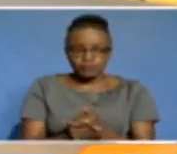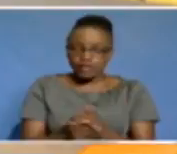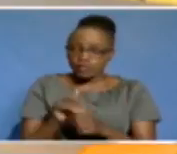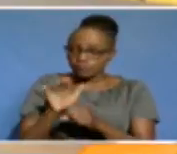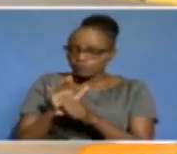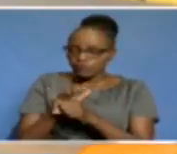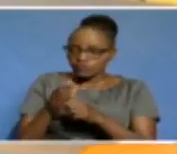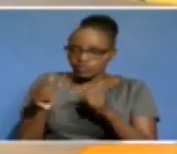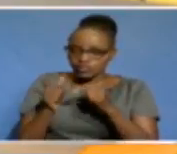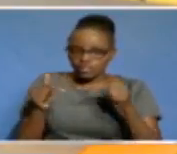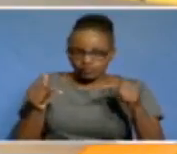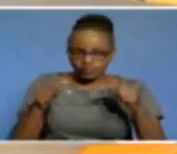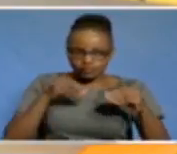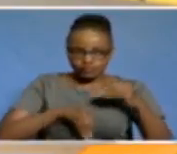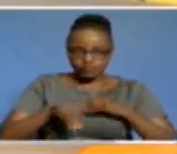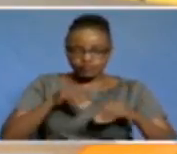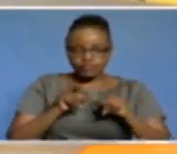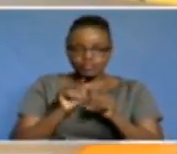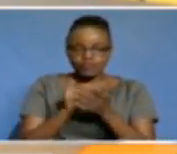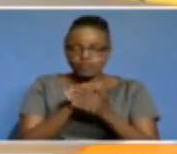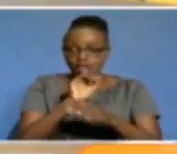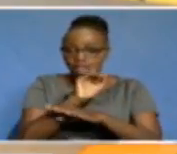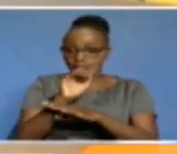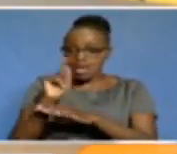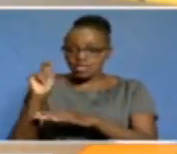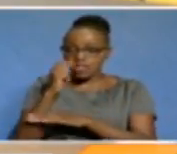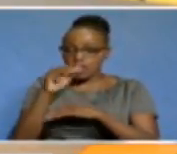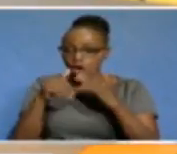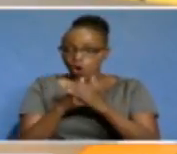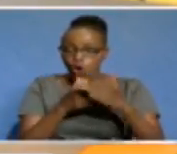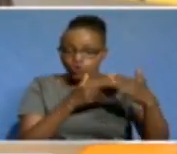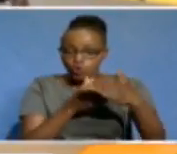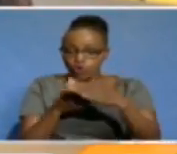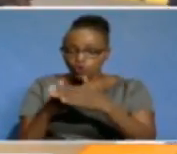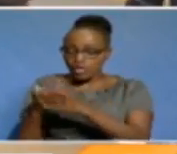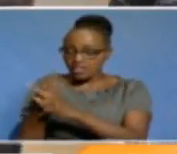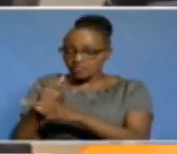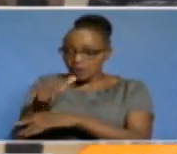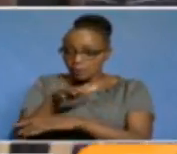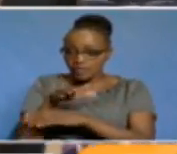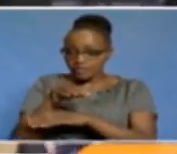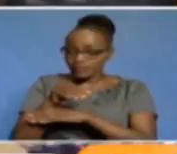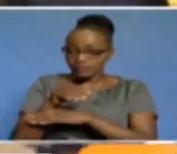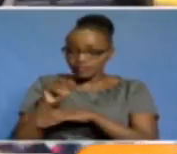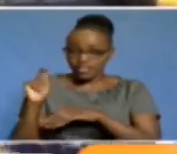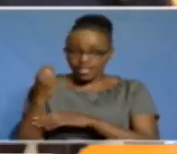multi-sectoral initiative against corruption has rallied calls to Kenyans in all corners of the country to join the